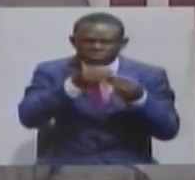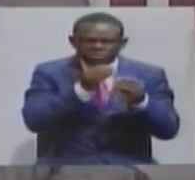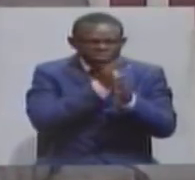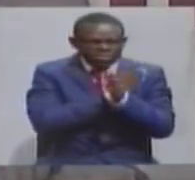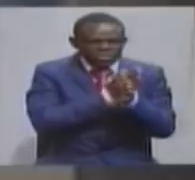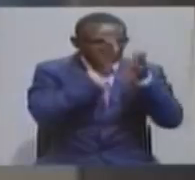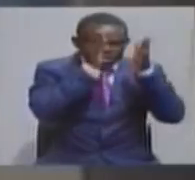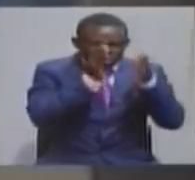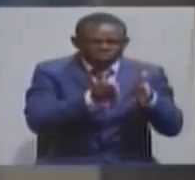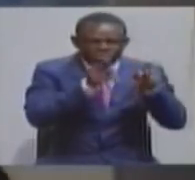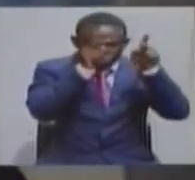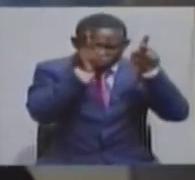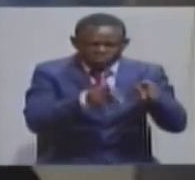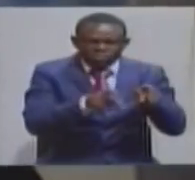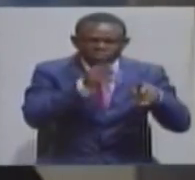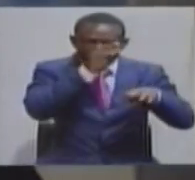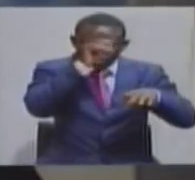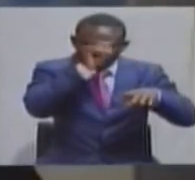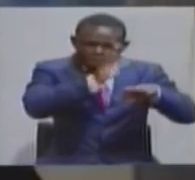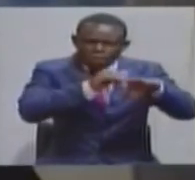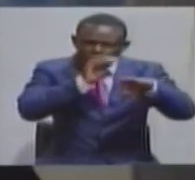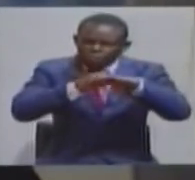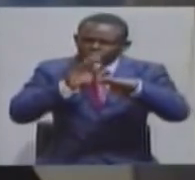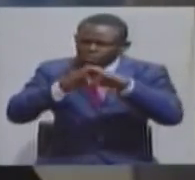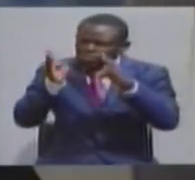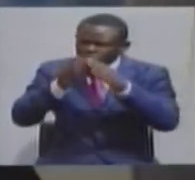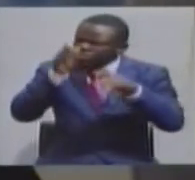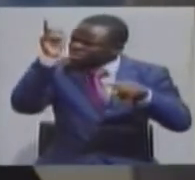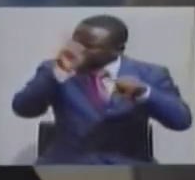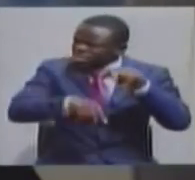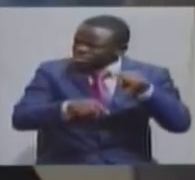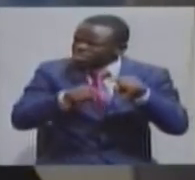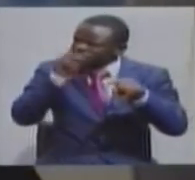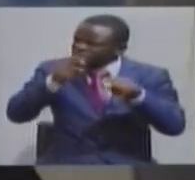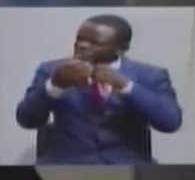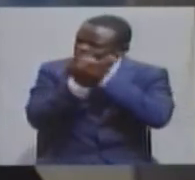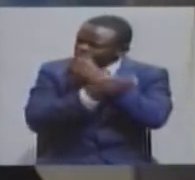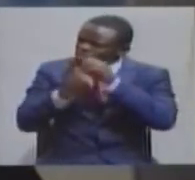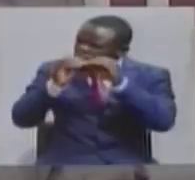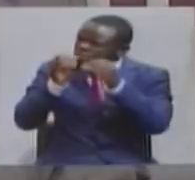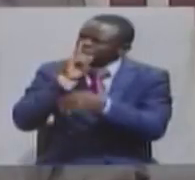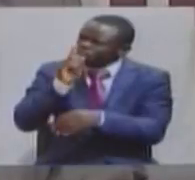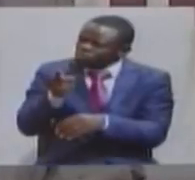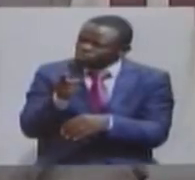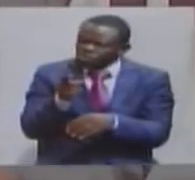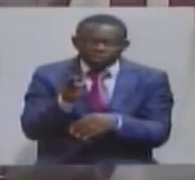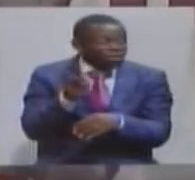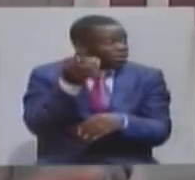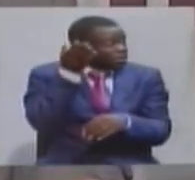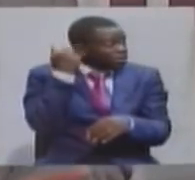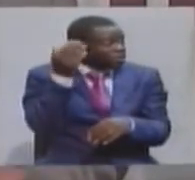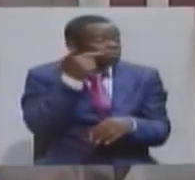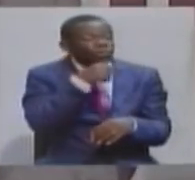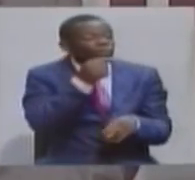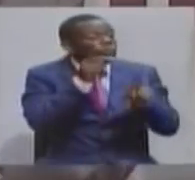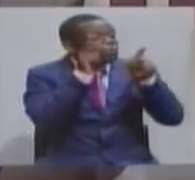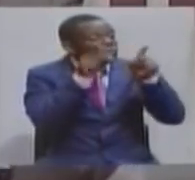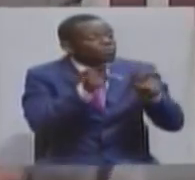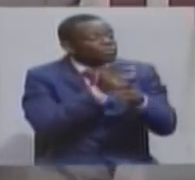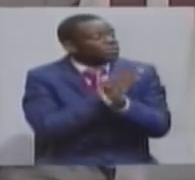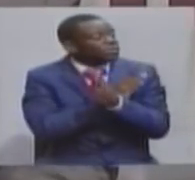couldn't find one person to bring the issues that Gambari brought to the table. Gambari came here because we were saying, what are the issues? We were